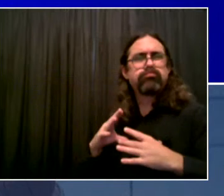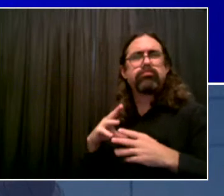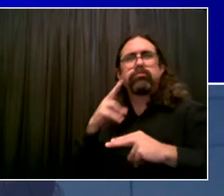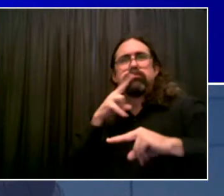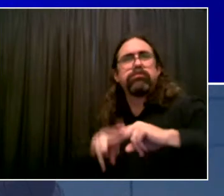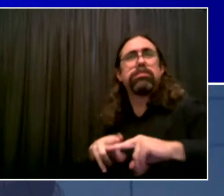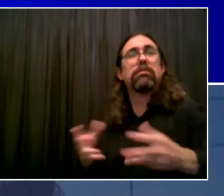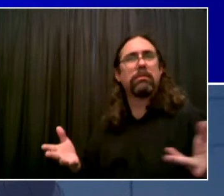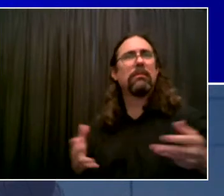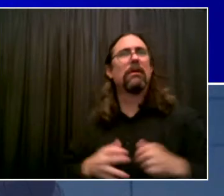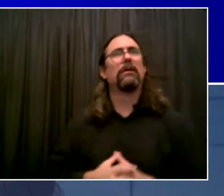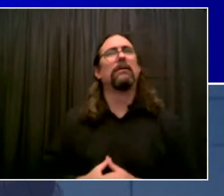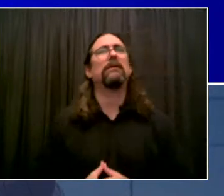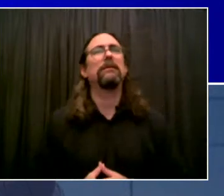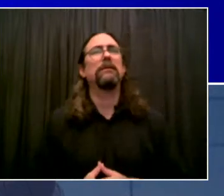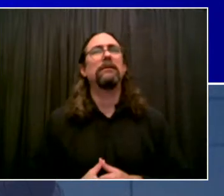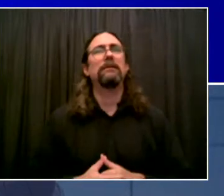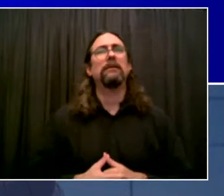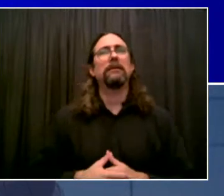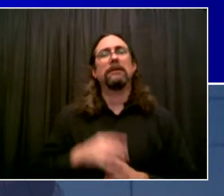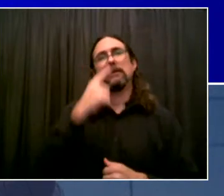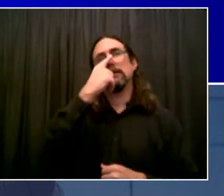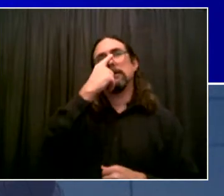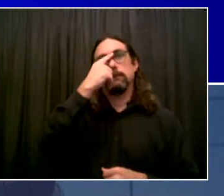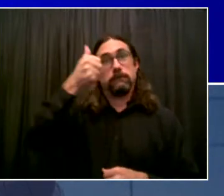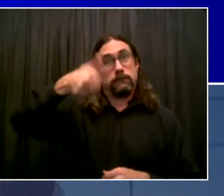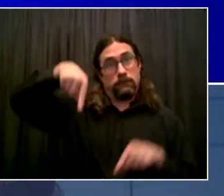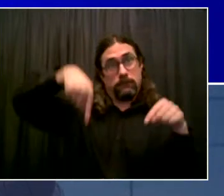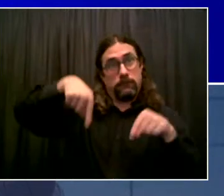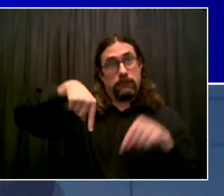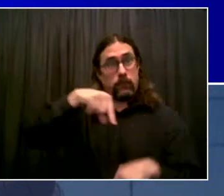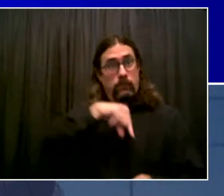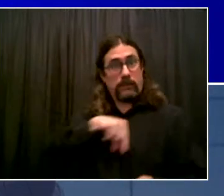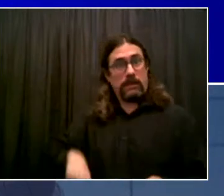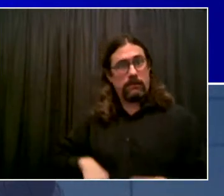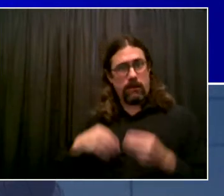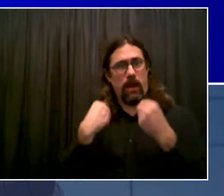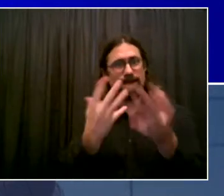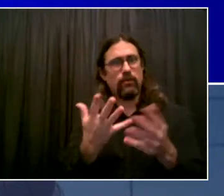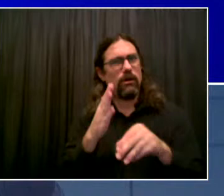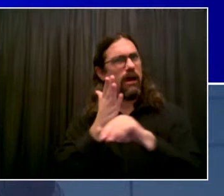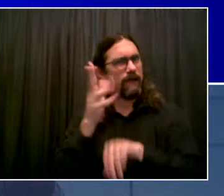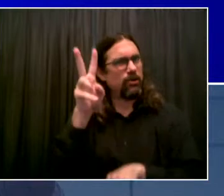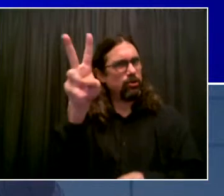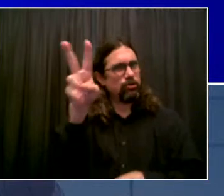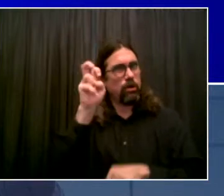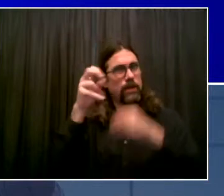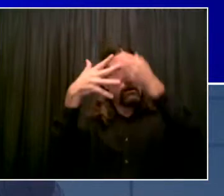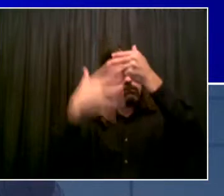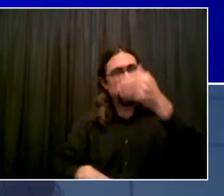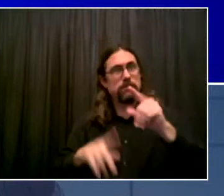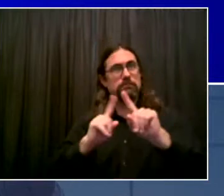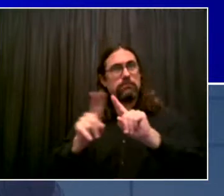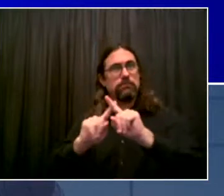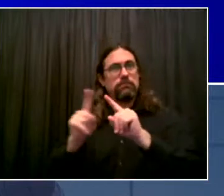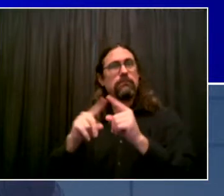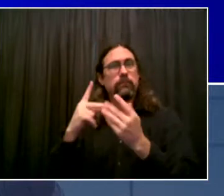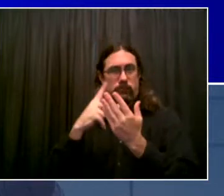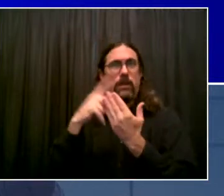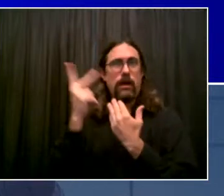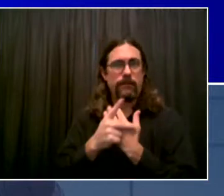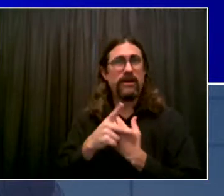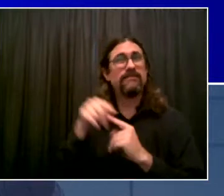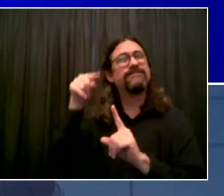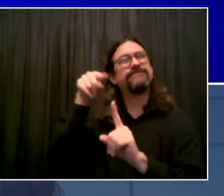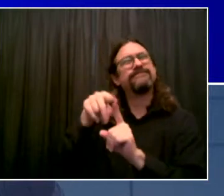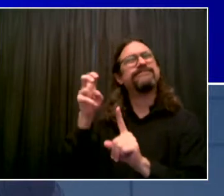Queens reopening now, serving well over 25,000 Queens kids. Anyone who wants to sign up your child for after school, please